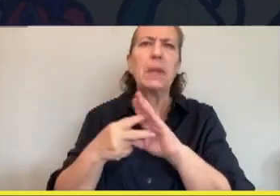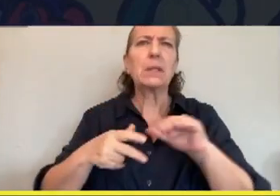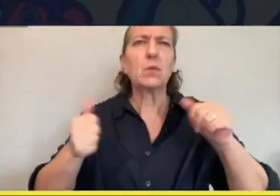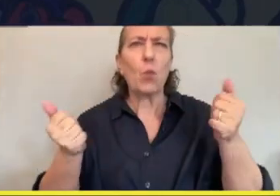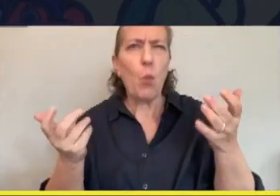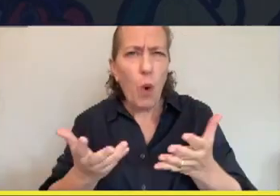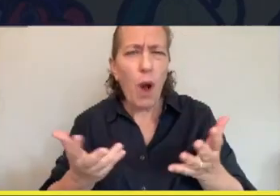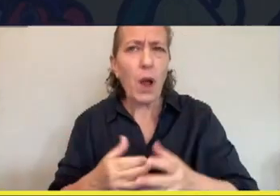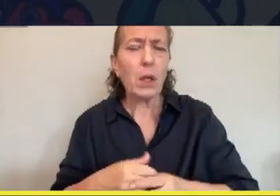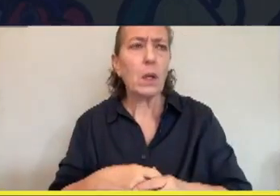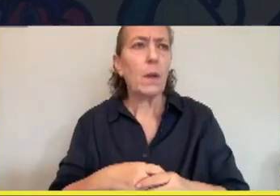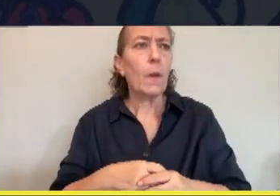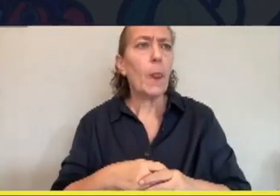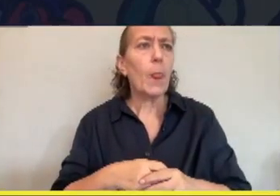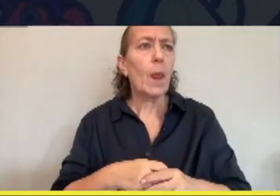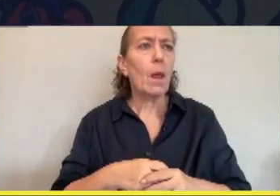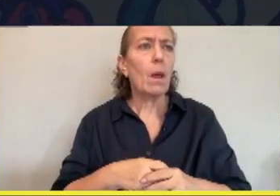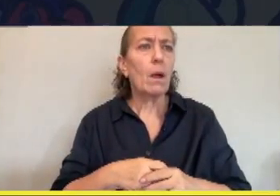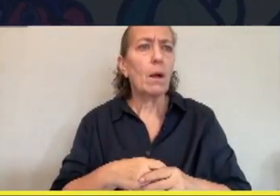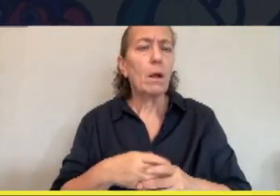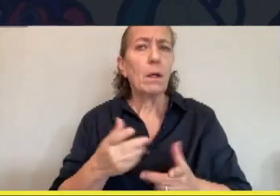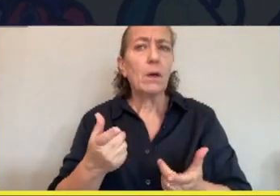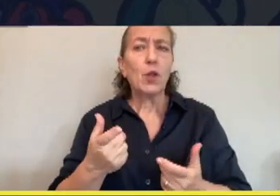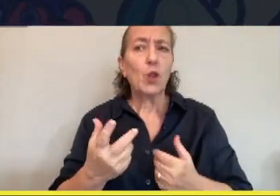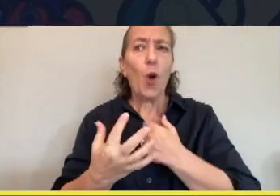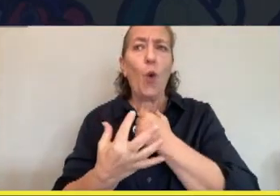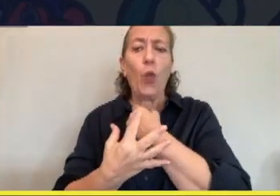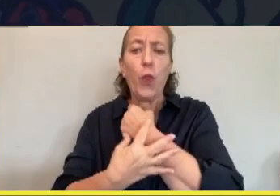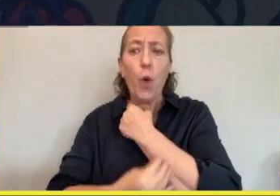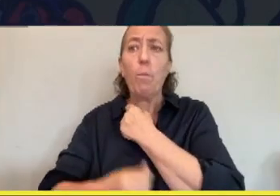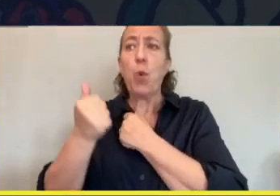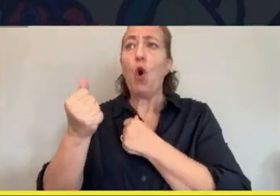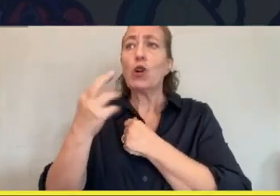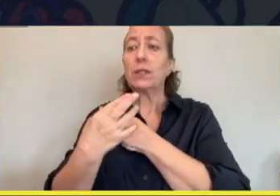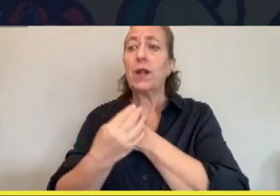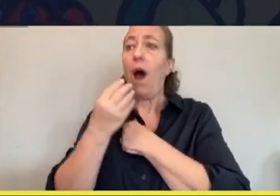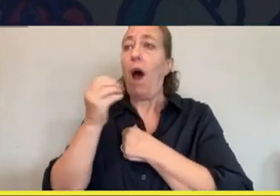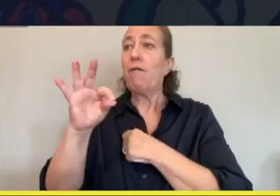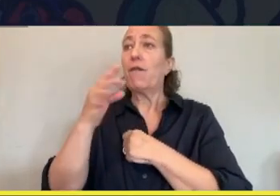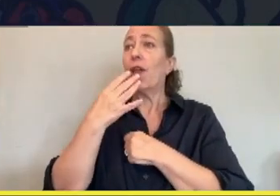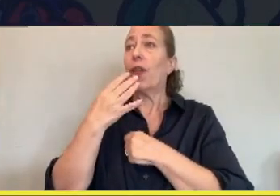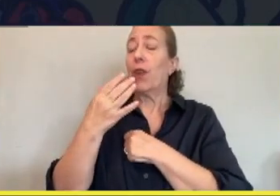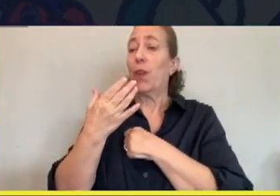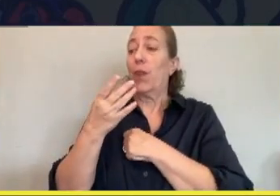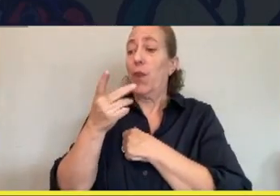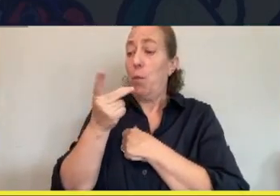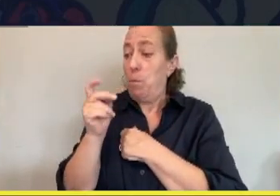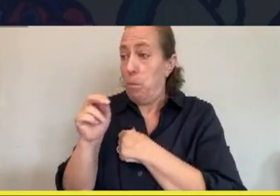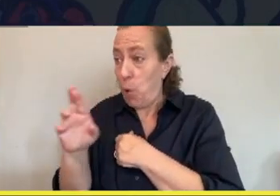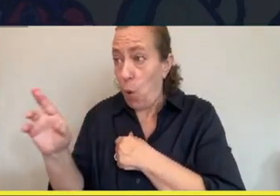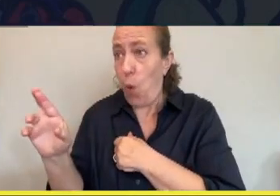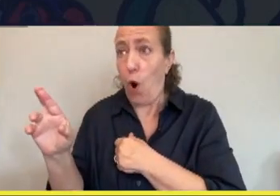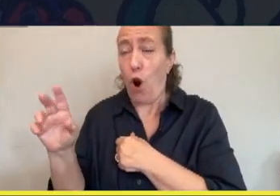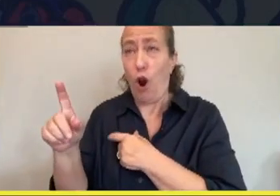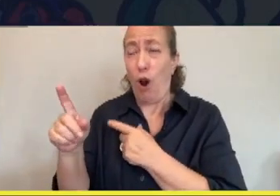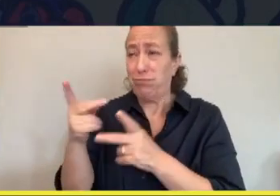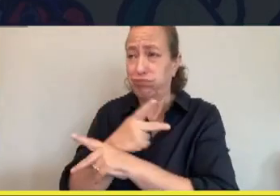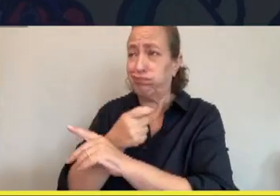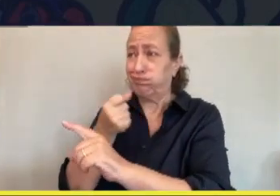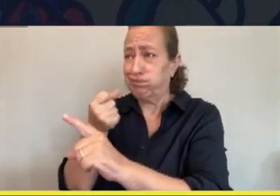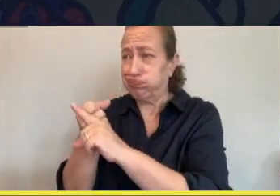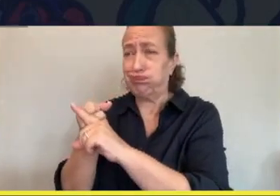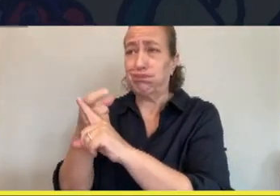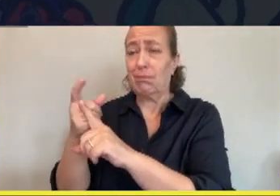of the poor and the most marginalized aren't affected by, the way that they think and have thought for many,